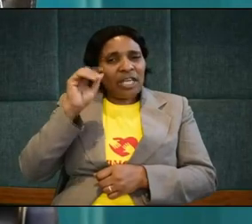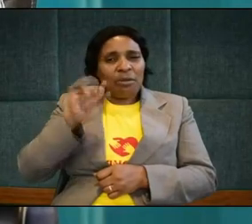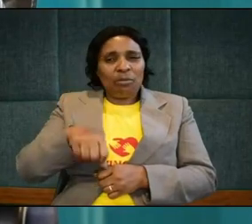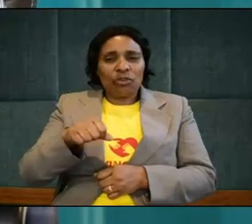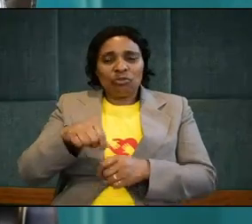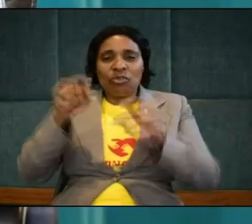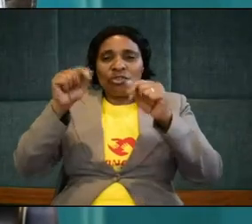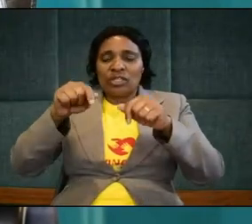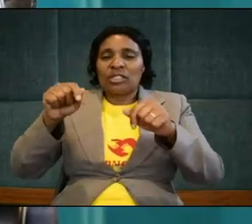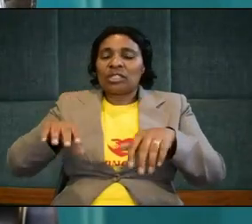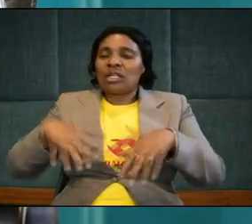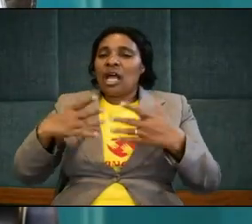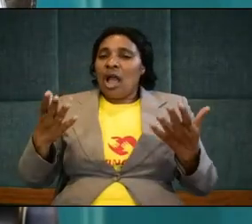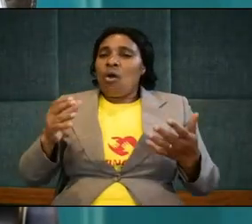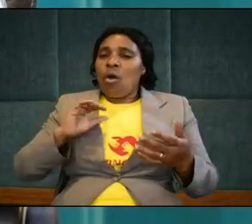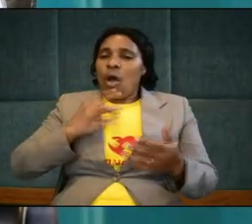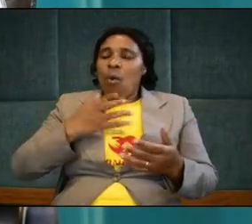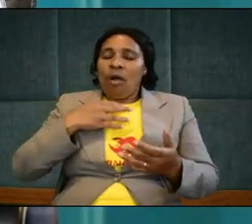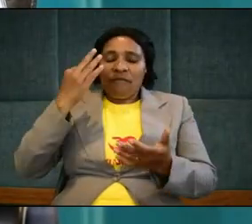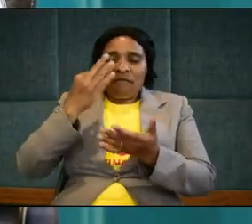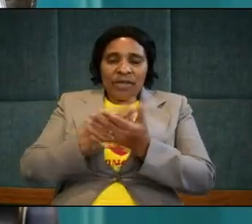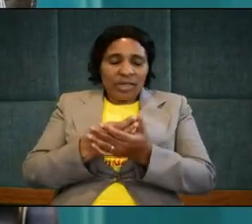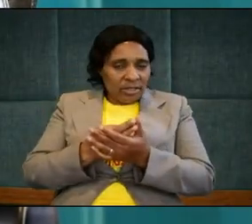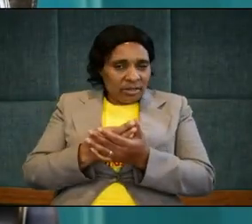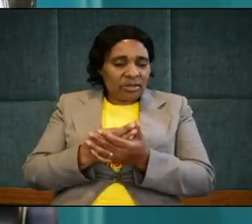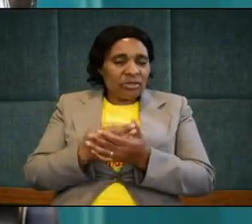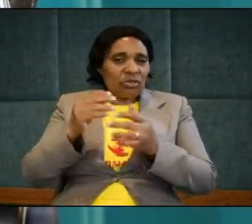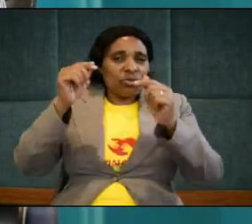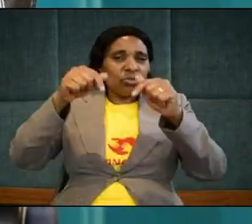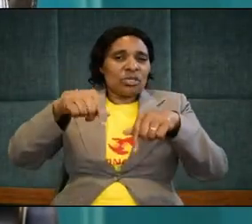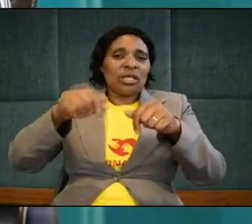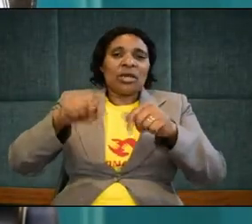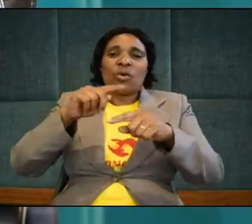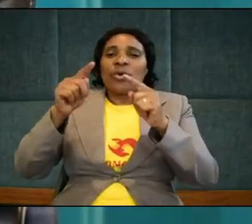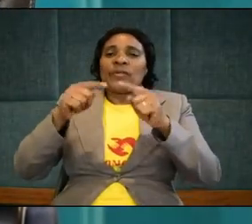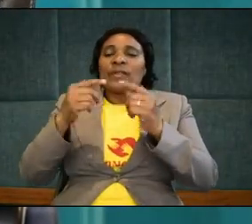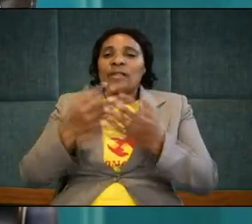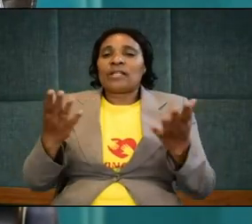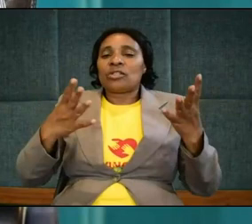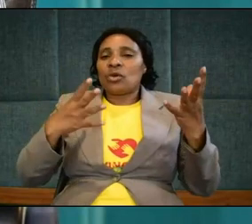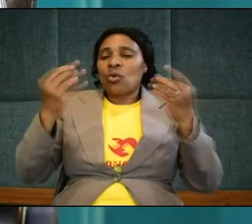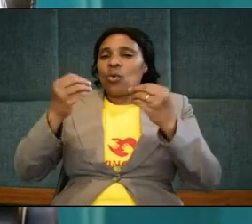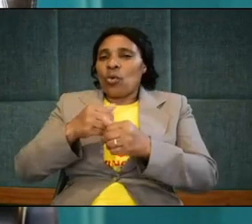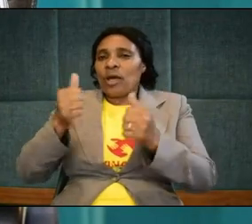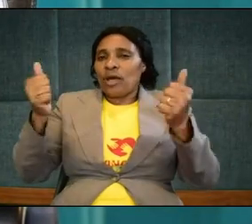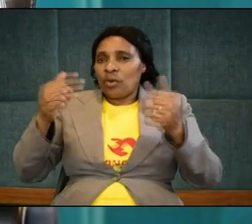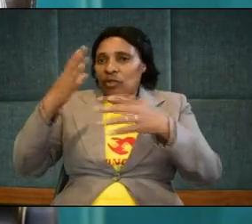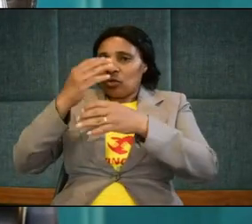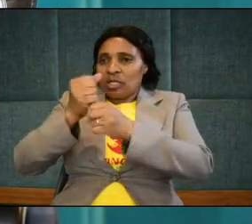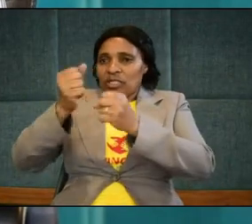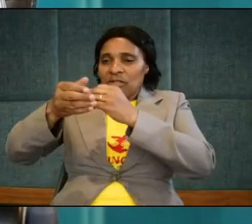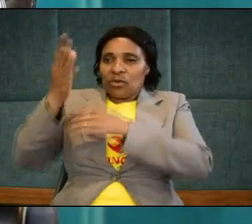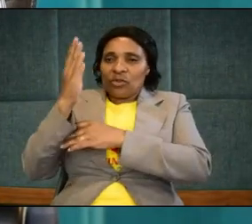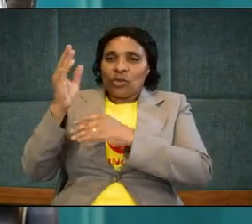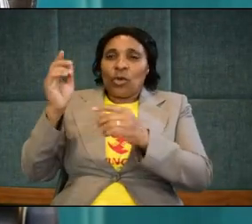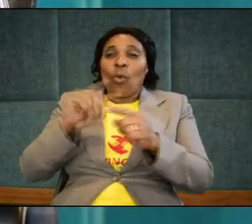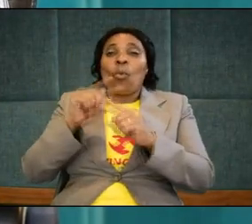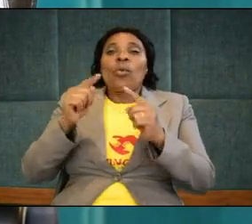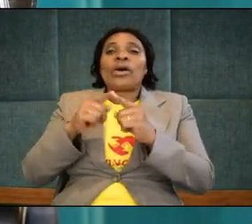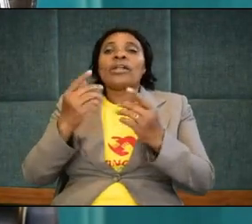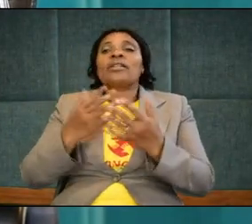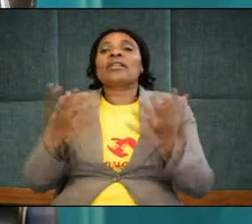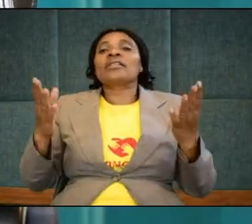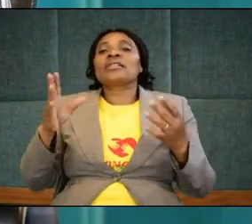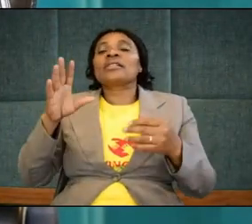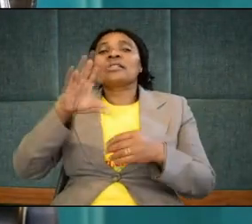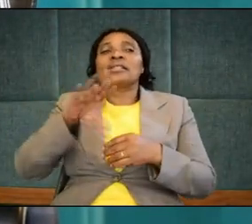possible that this is how our faith is today? When things are going well, we actually trust in God. But when things